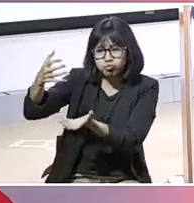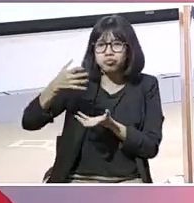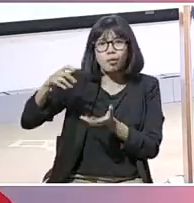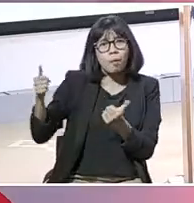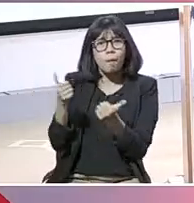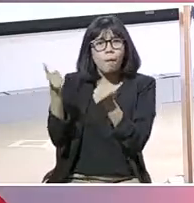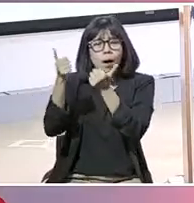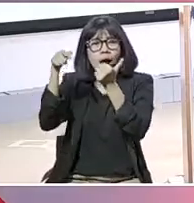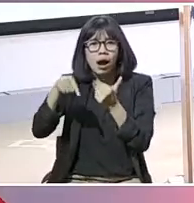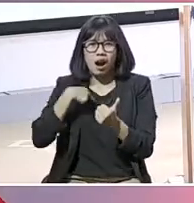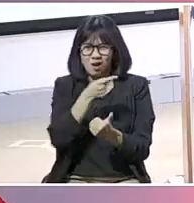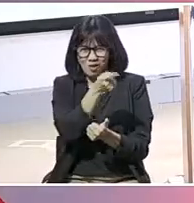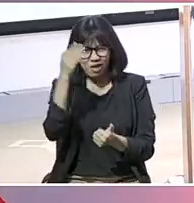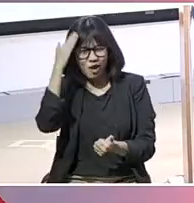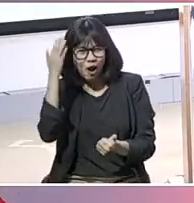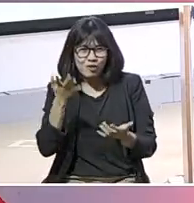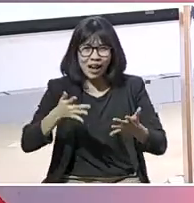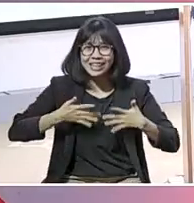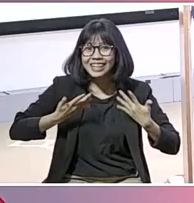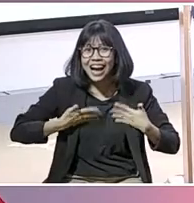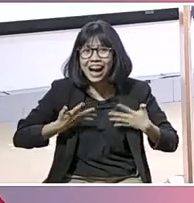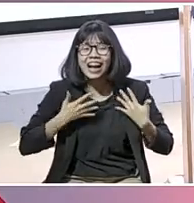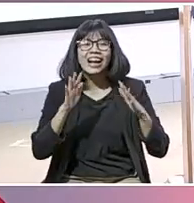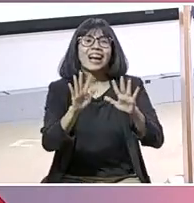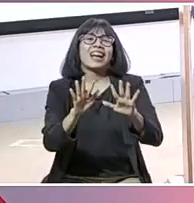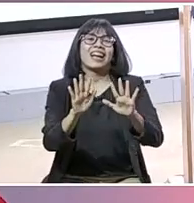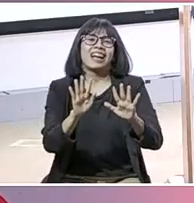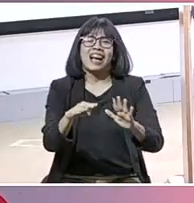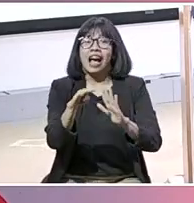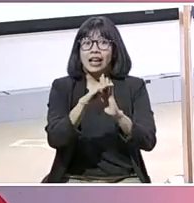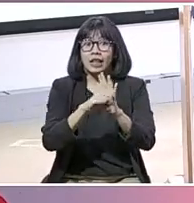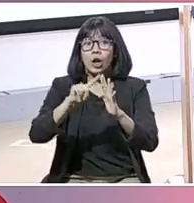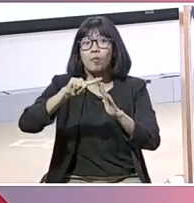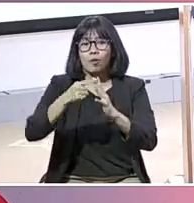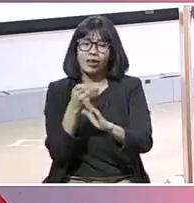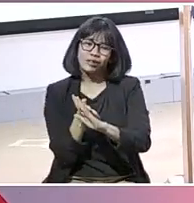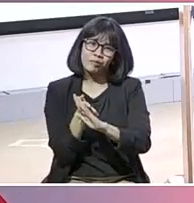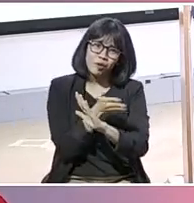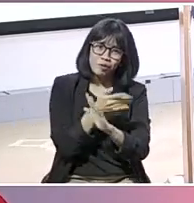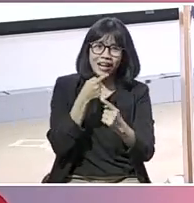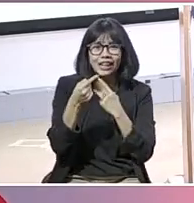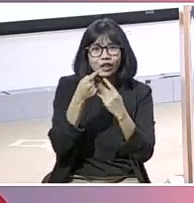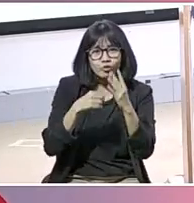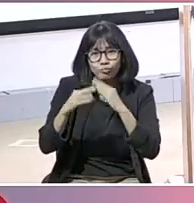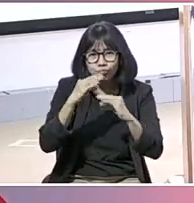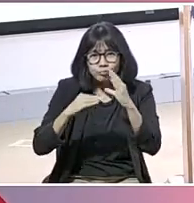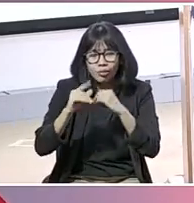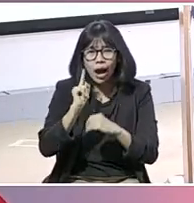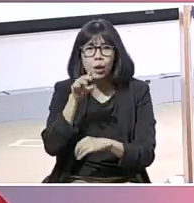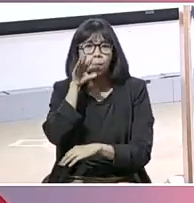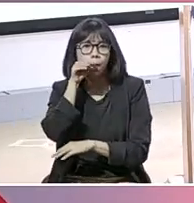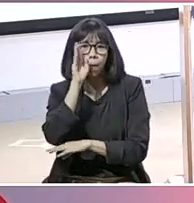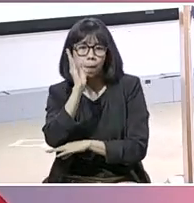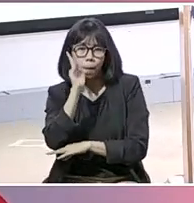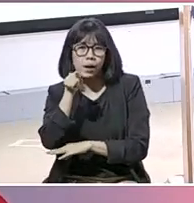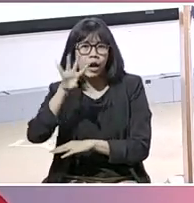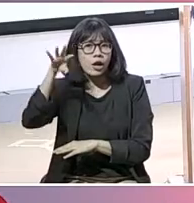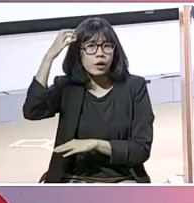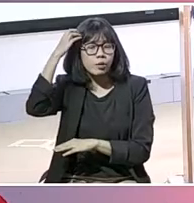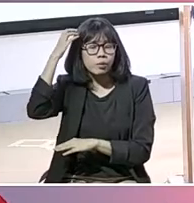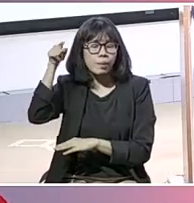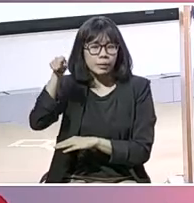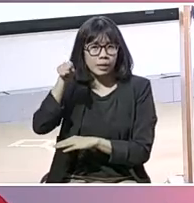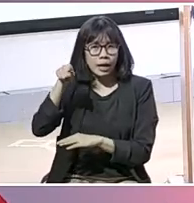court. I know you guys are so excited, but before we start our discussion, we're going to hear opening remarks from Deputy Assistant